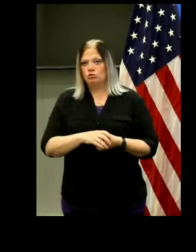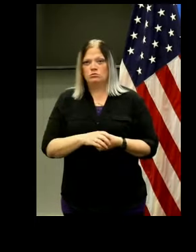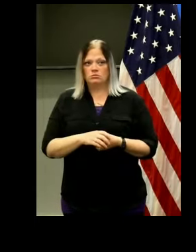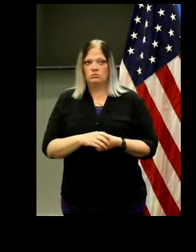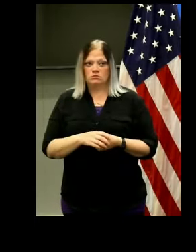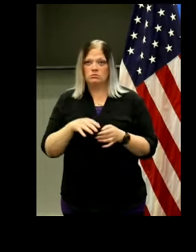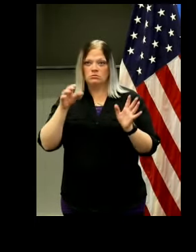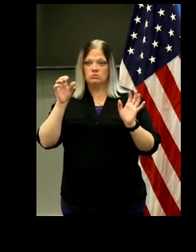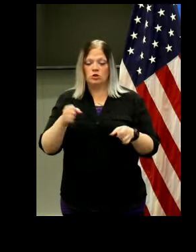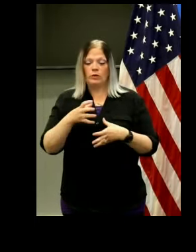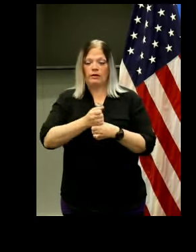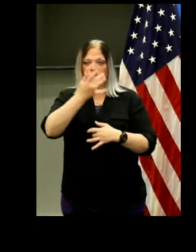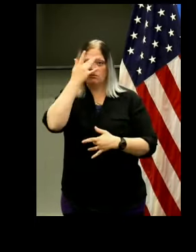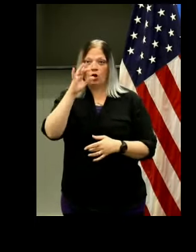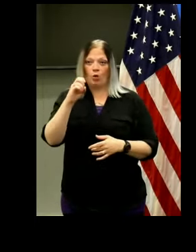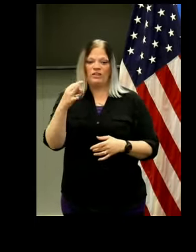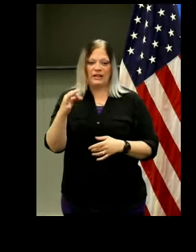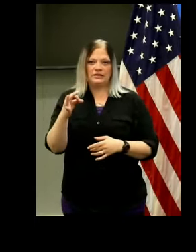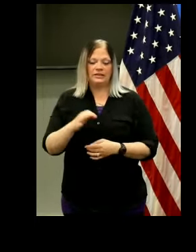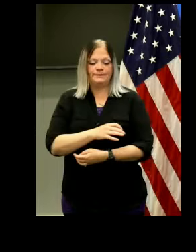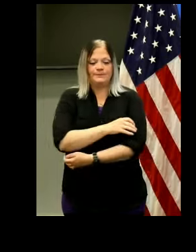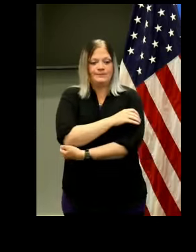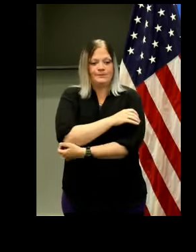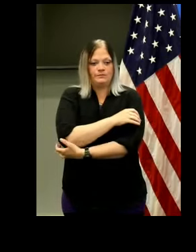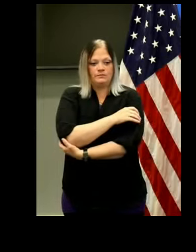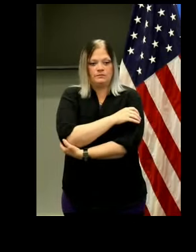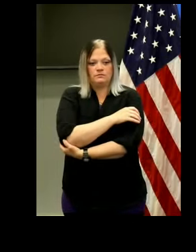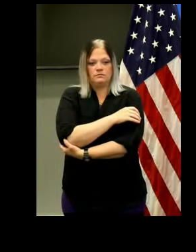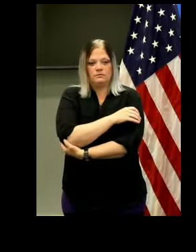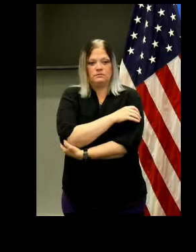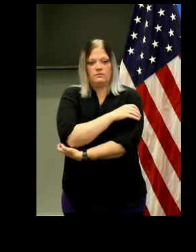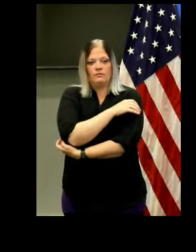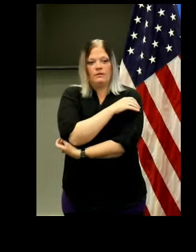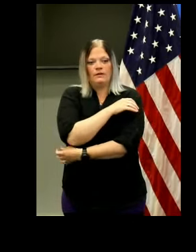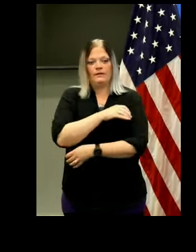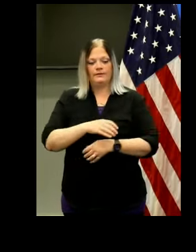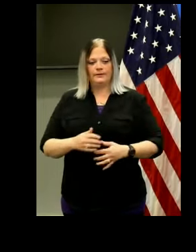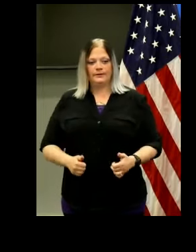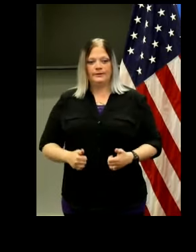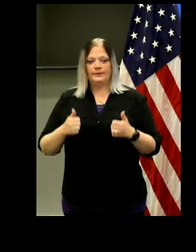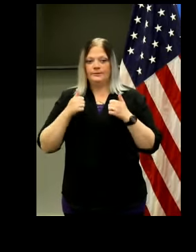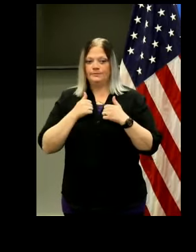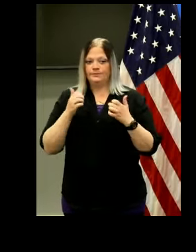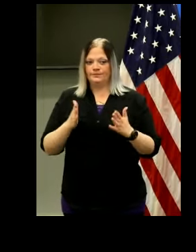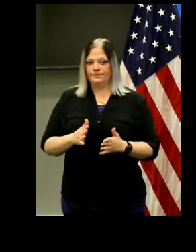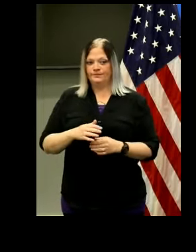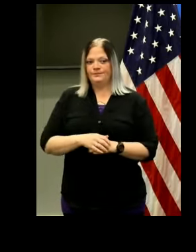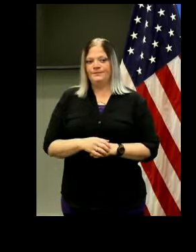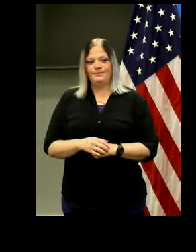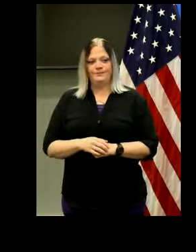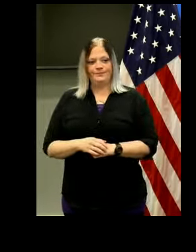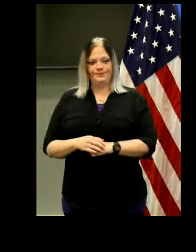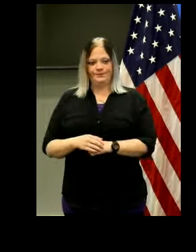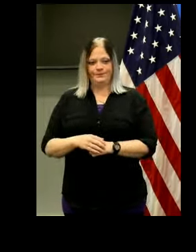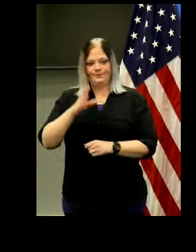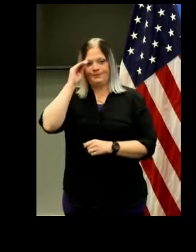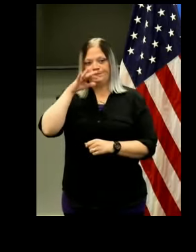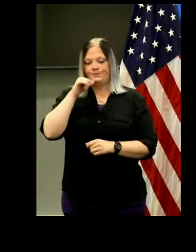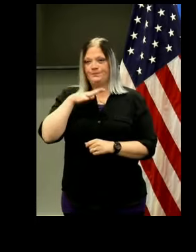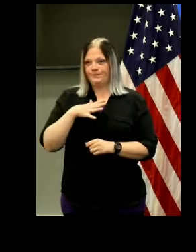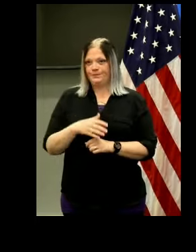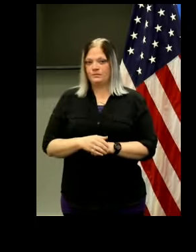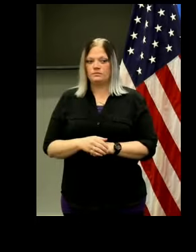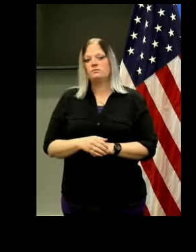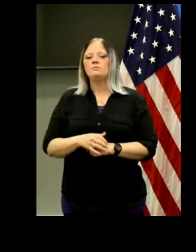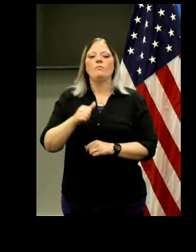end up contracting COVID-19. And then the residents, excuse me, and gender, you note